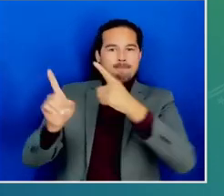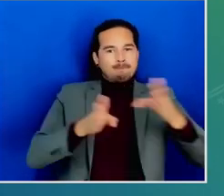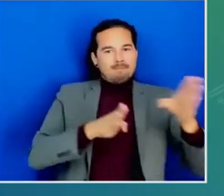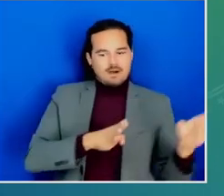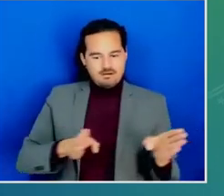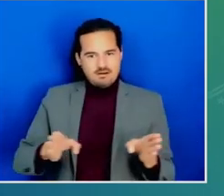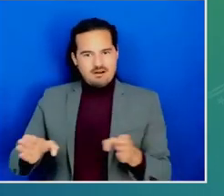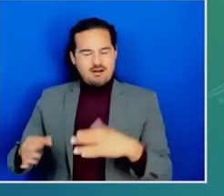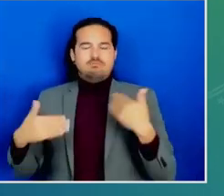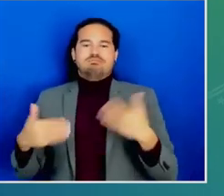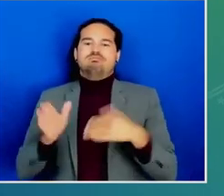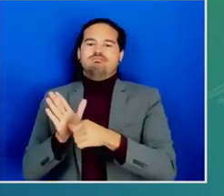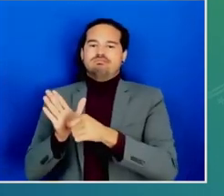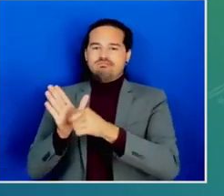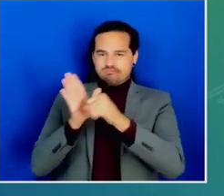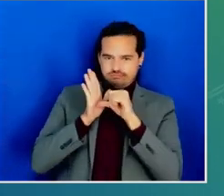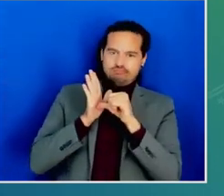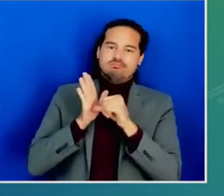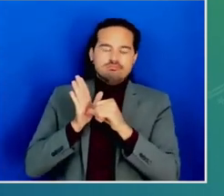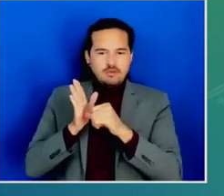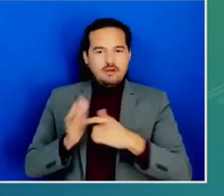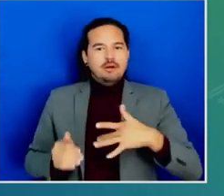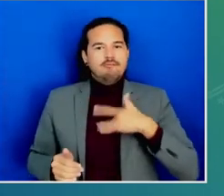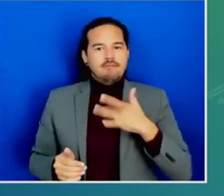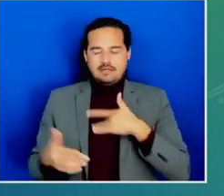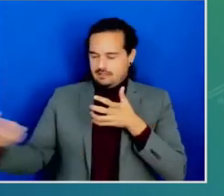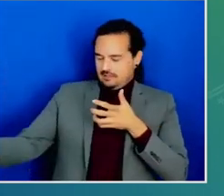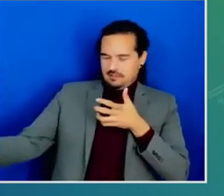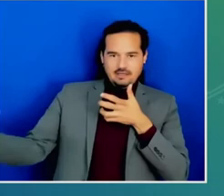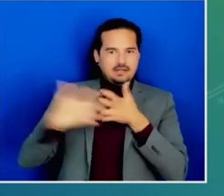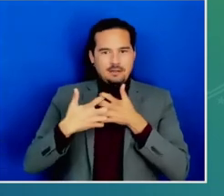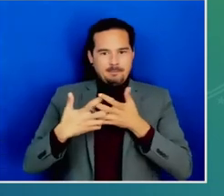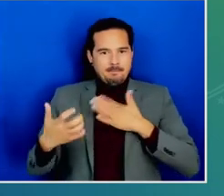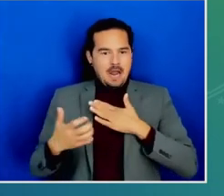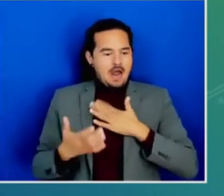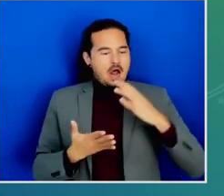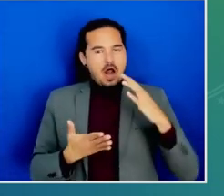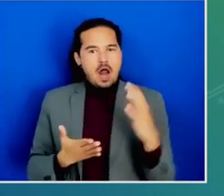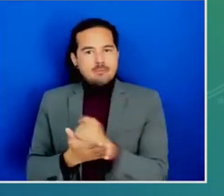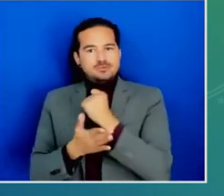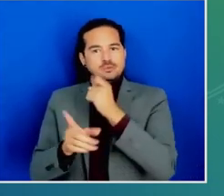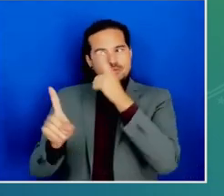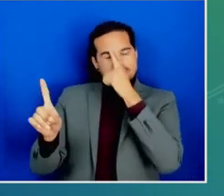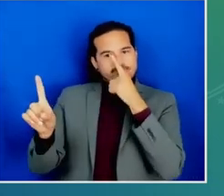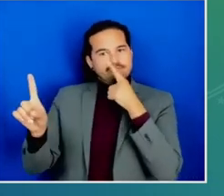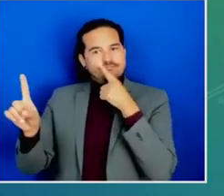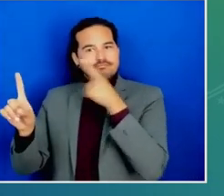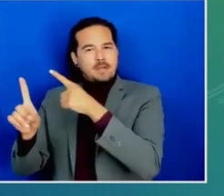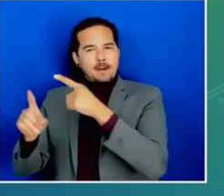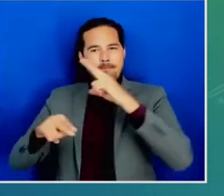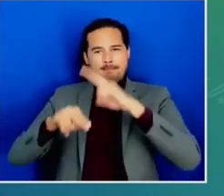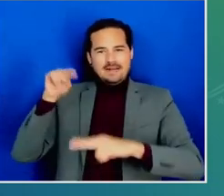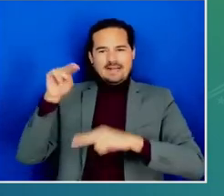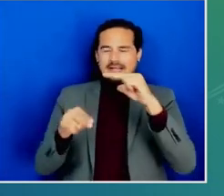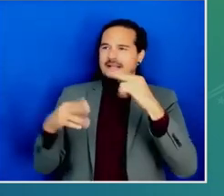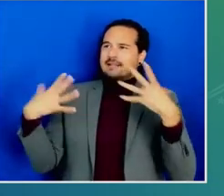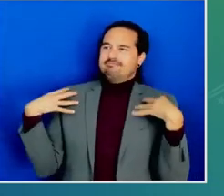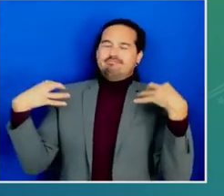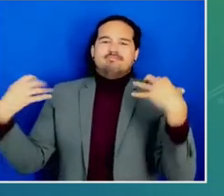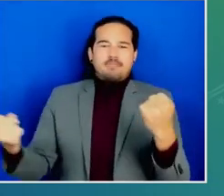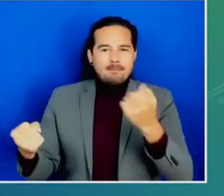of leadership. It rises to the incredible moment of opportunity we have to build back